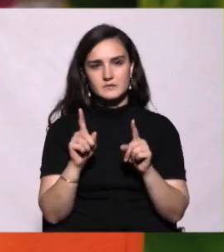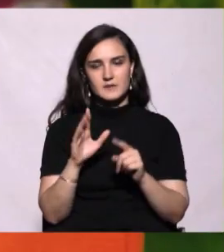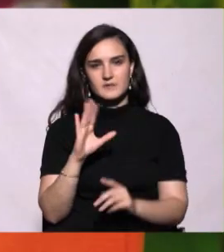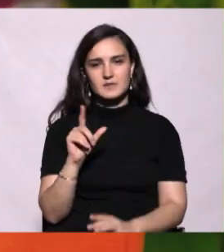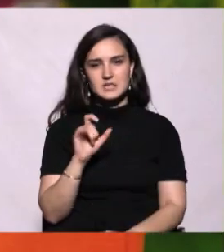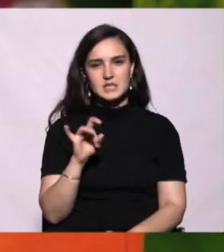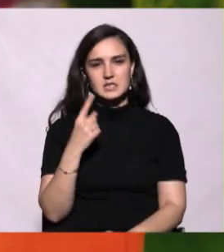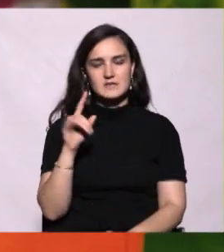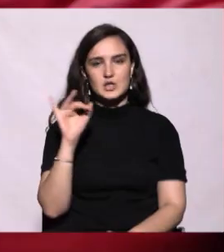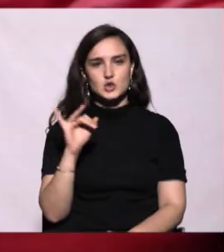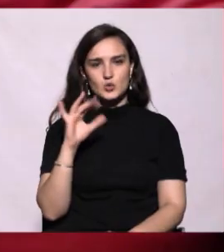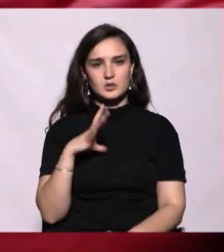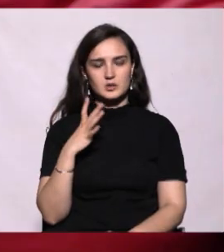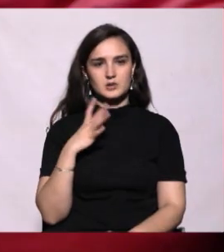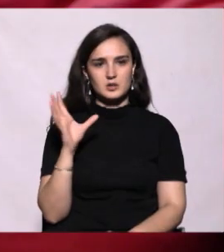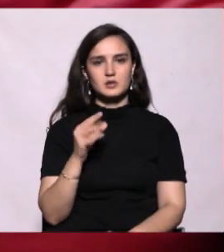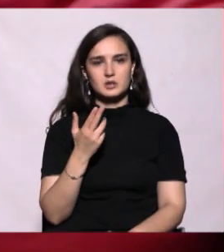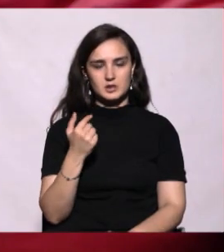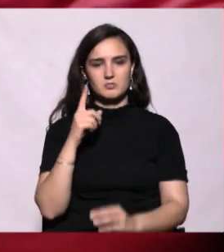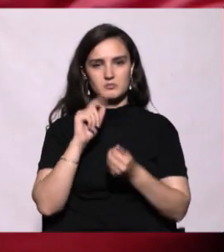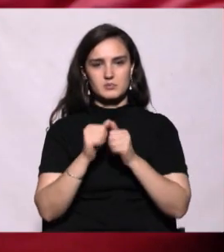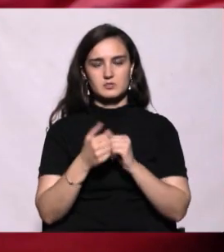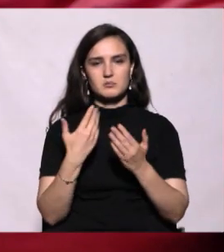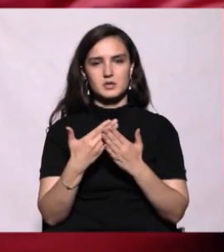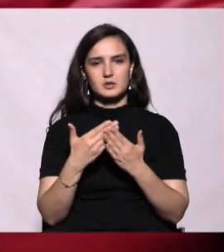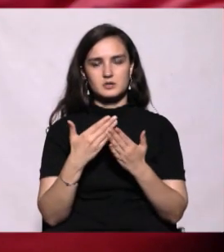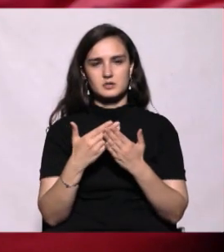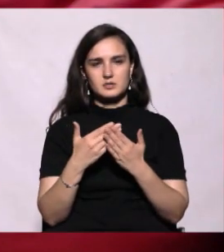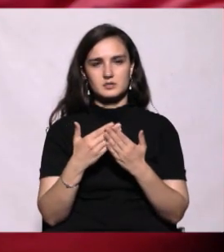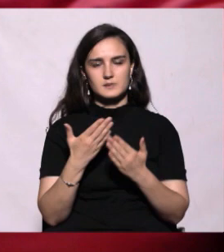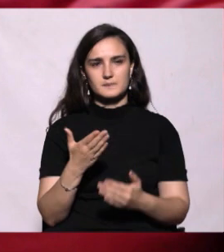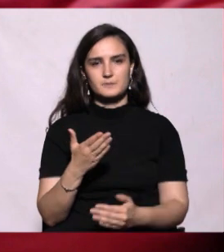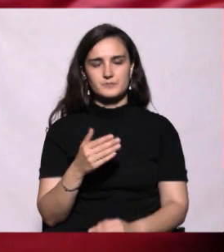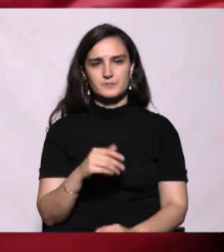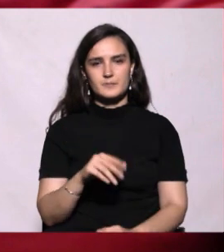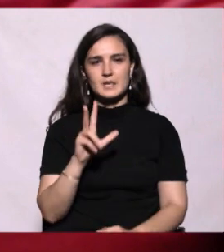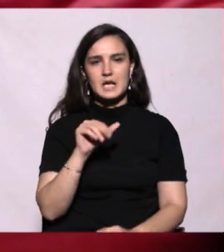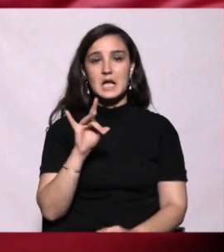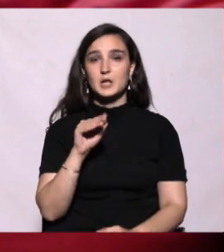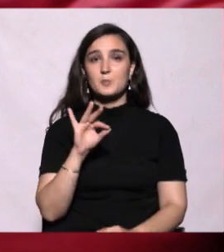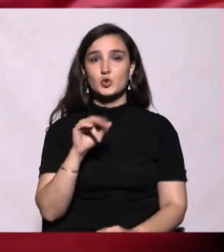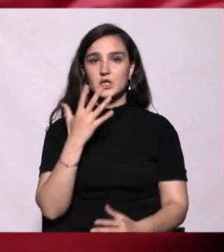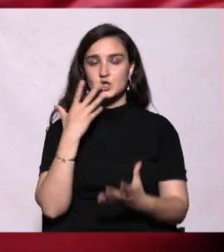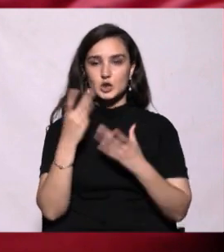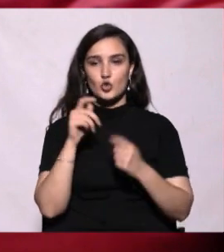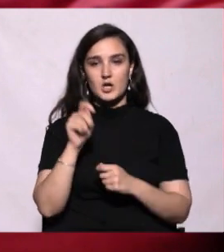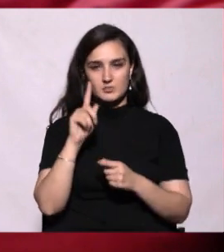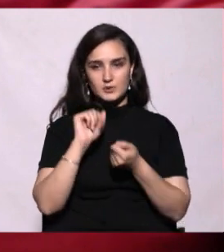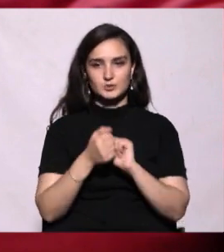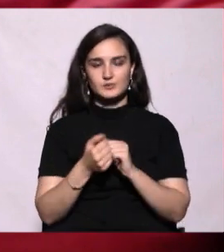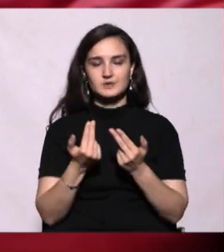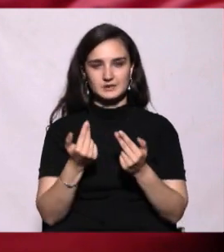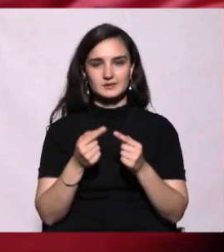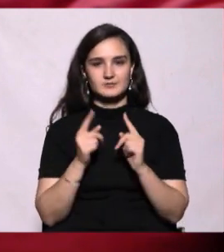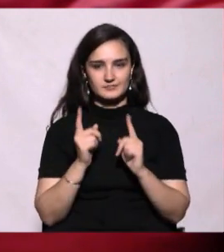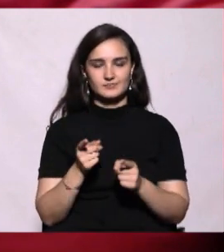from other stories? Yes, I do. For example, my favorite wizard is Harry Potter. Oh, okay.